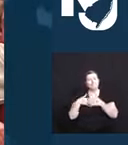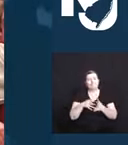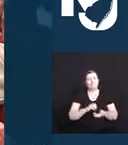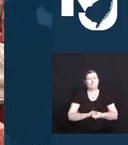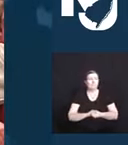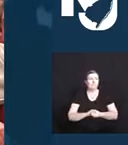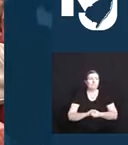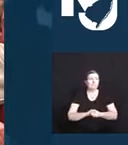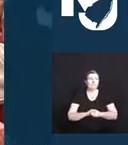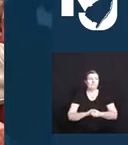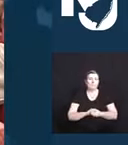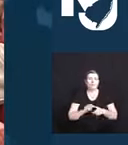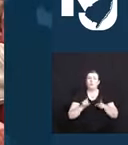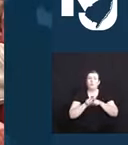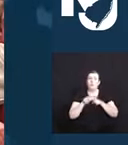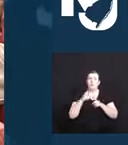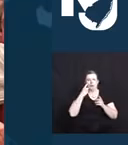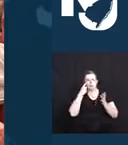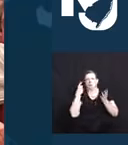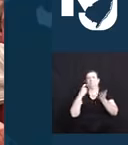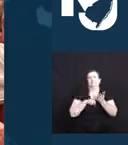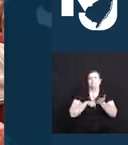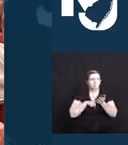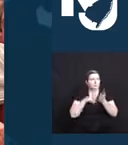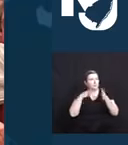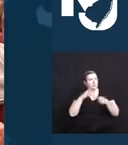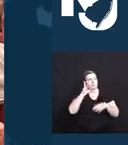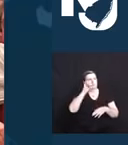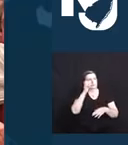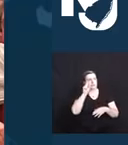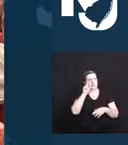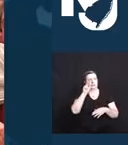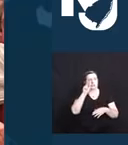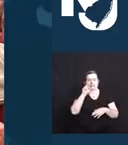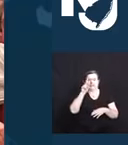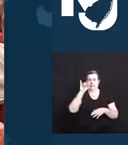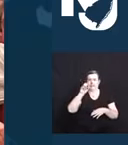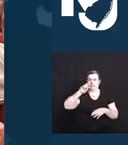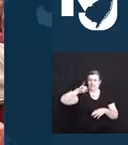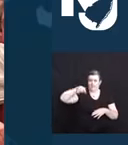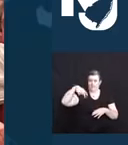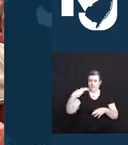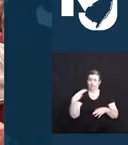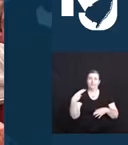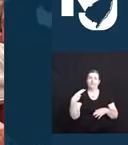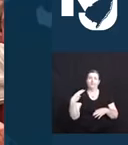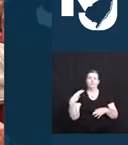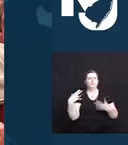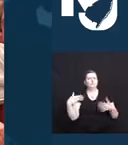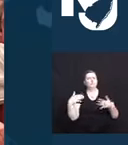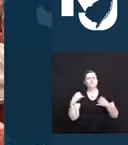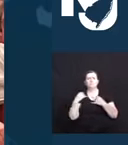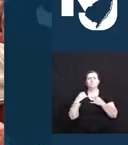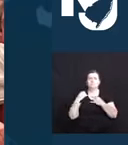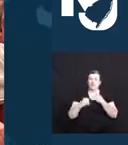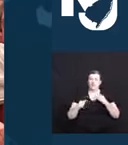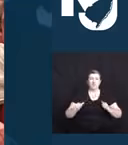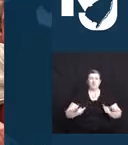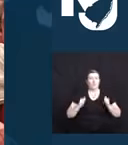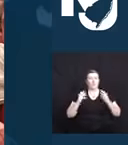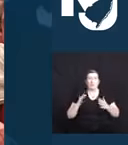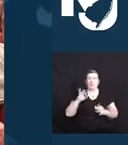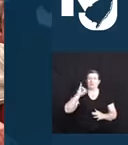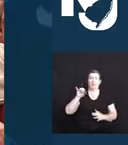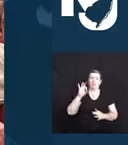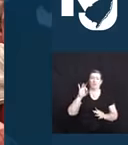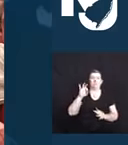the passing of a giant, Jean Kennedy Smith, the final surviving sibling of President John F. Kennedy and Senators Robert